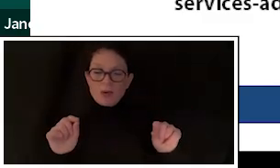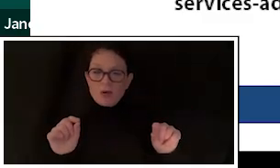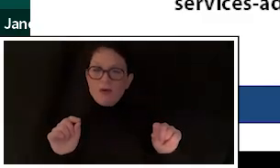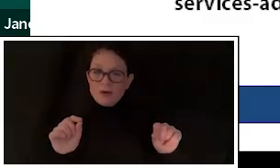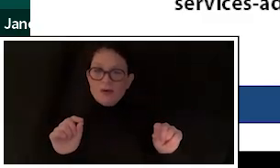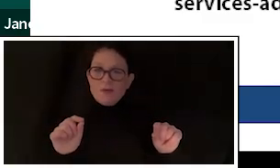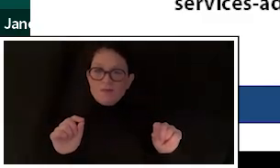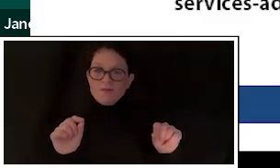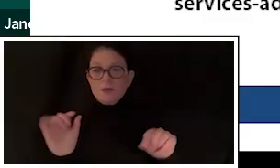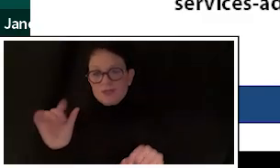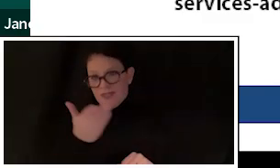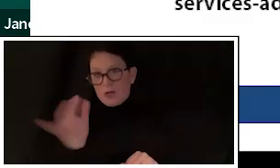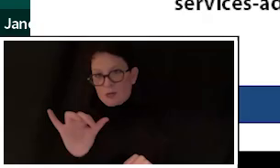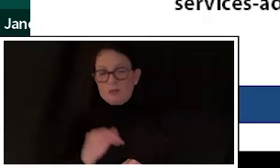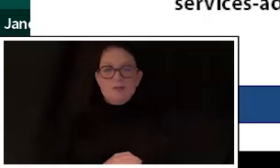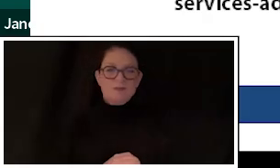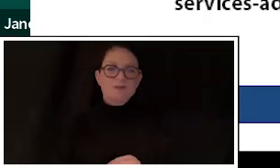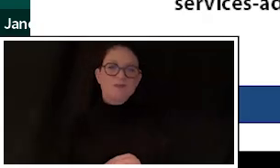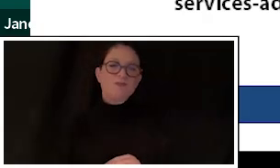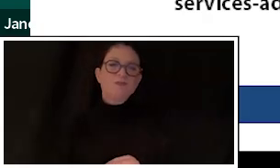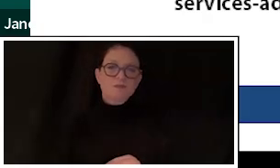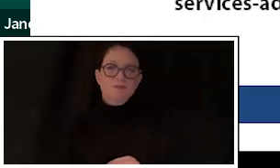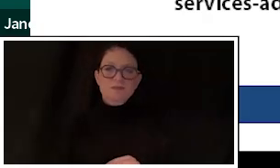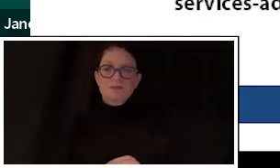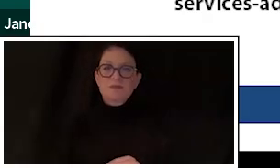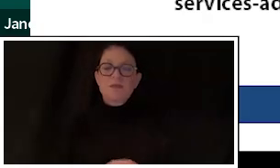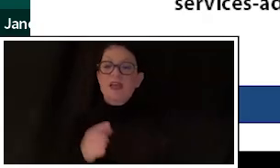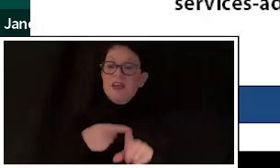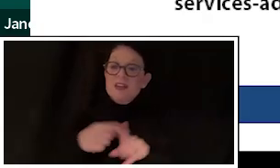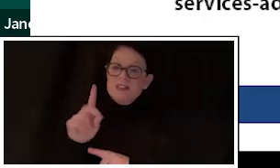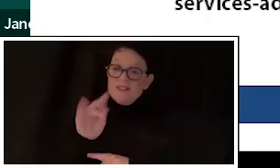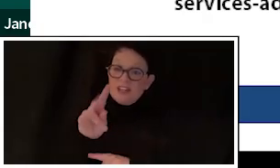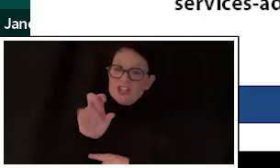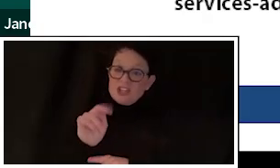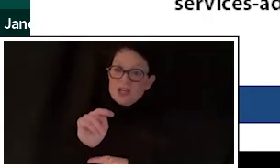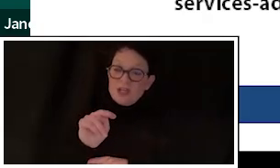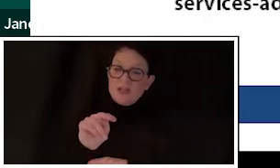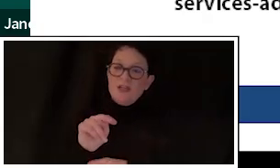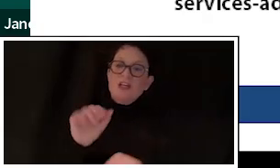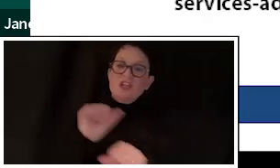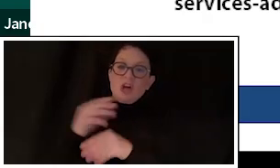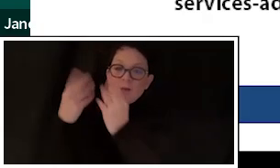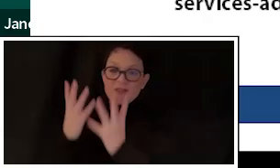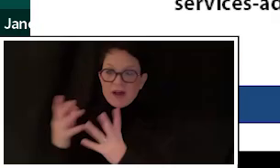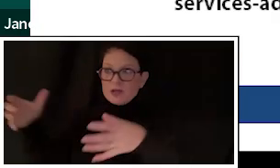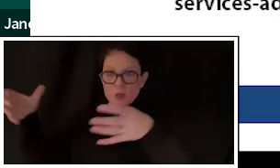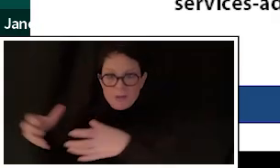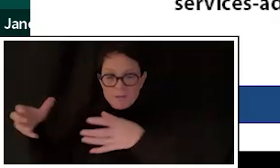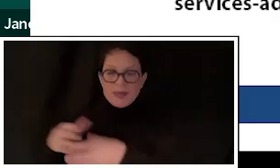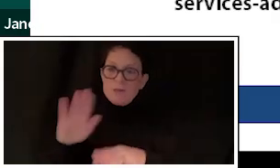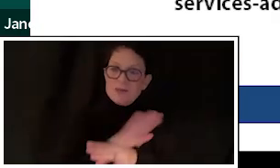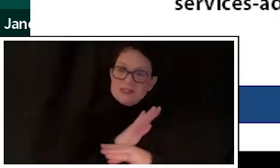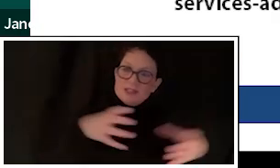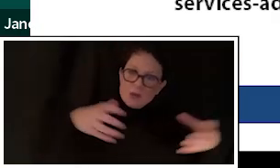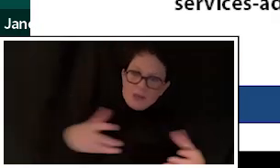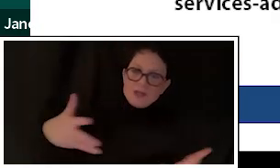of the person as well. So at the division, we continue to meet with job providers and businesses